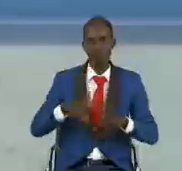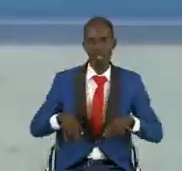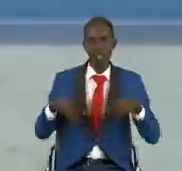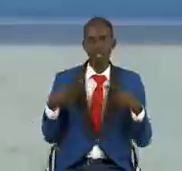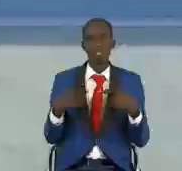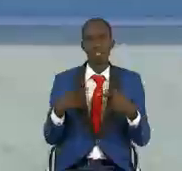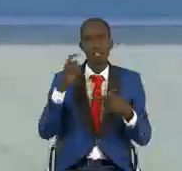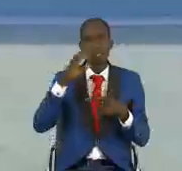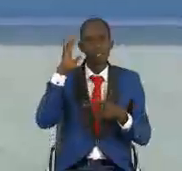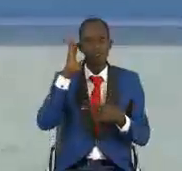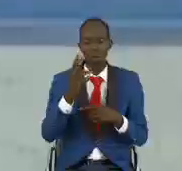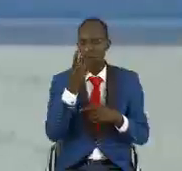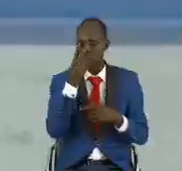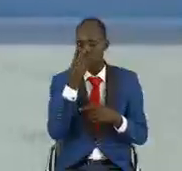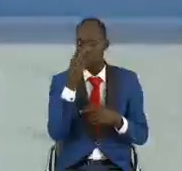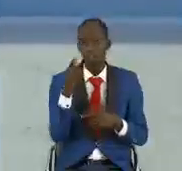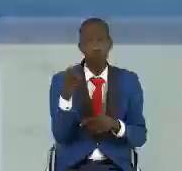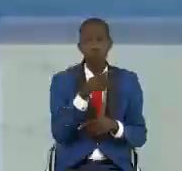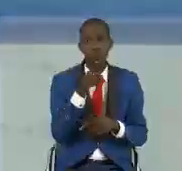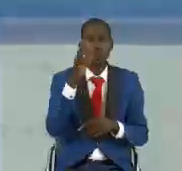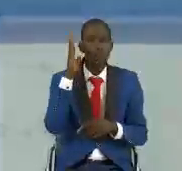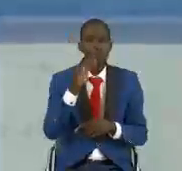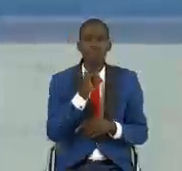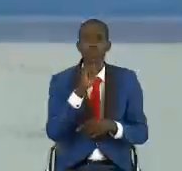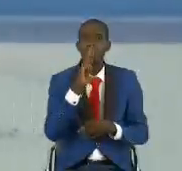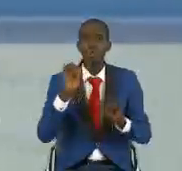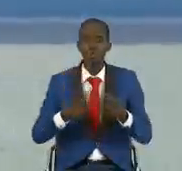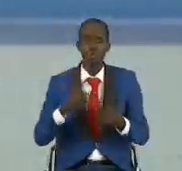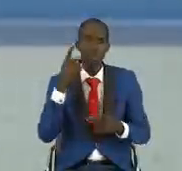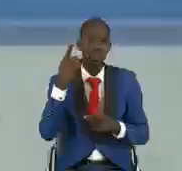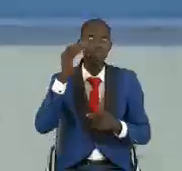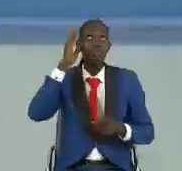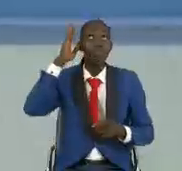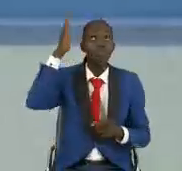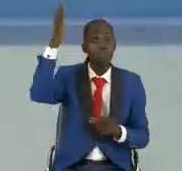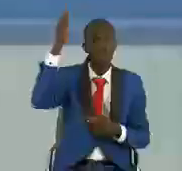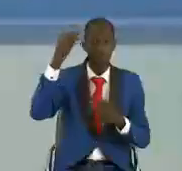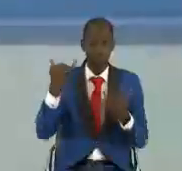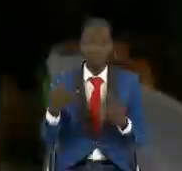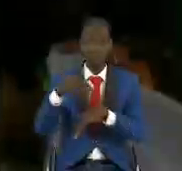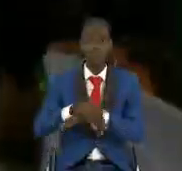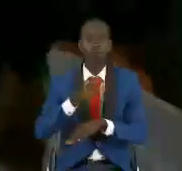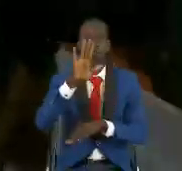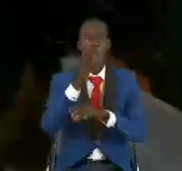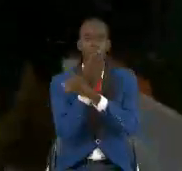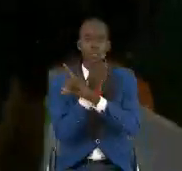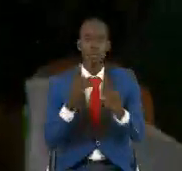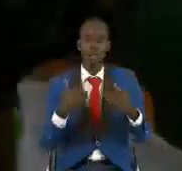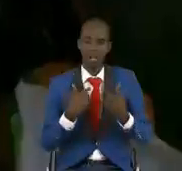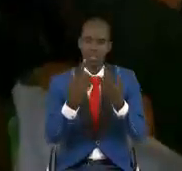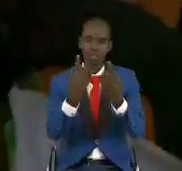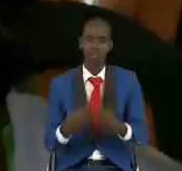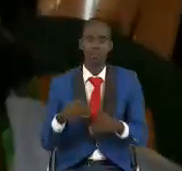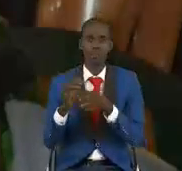will blindfold you, you'll not be able to see the future. Tonight, your deliverance has come. I